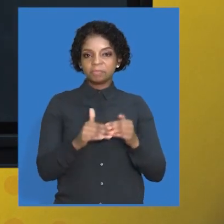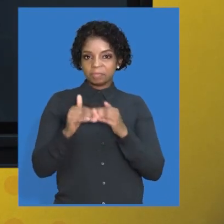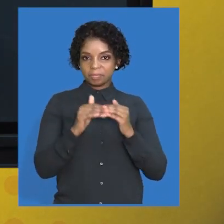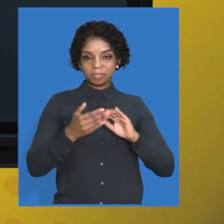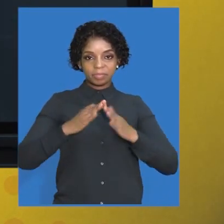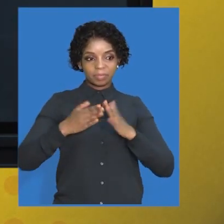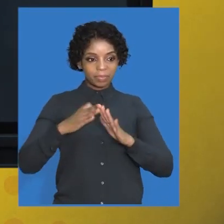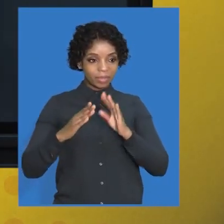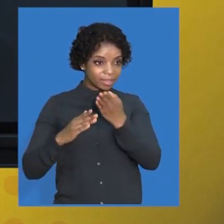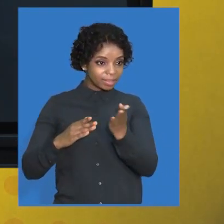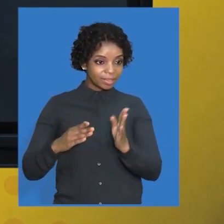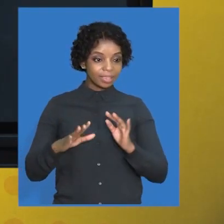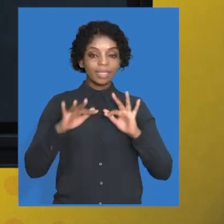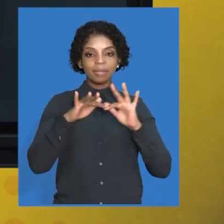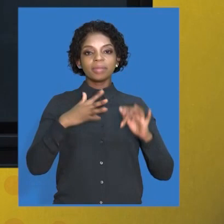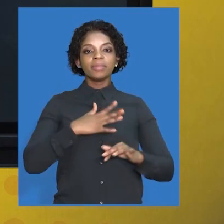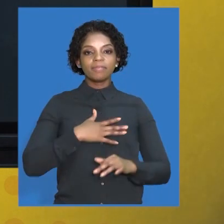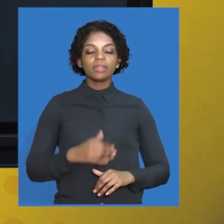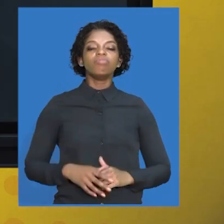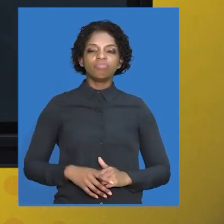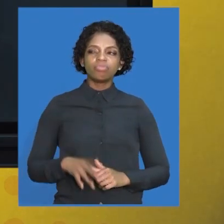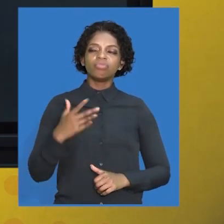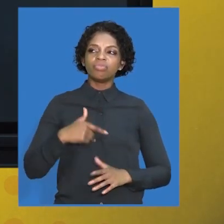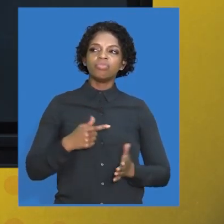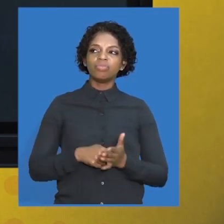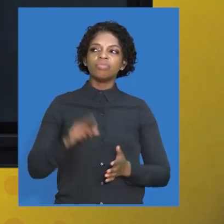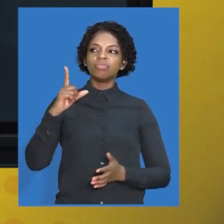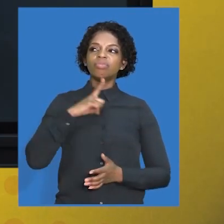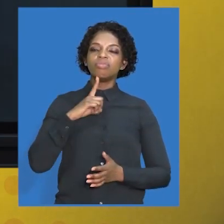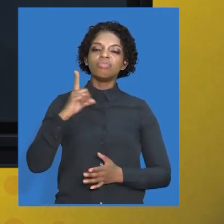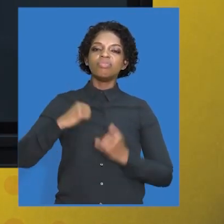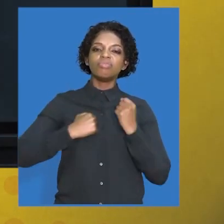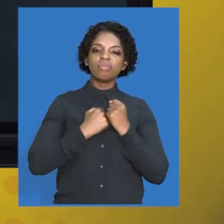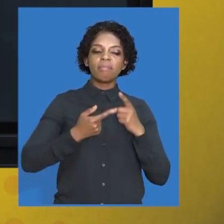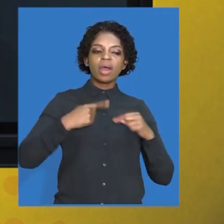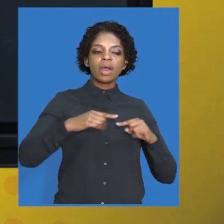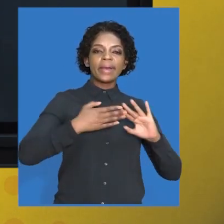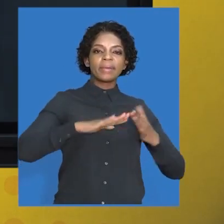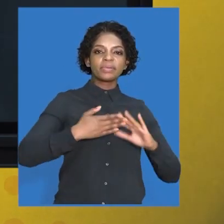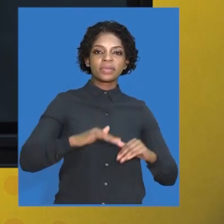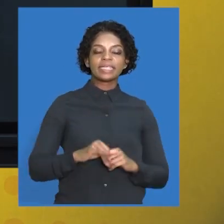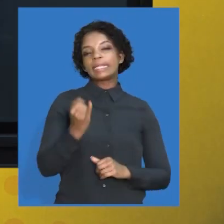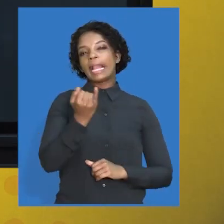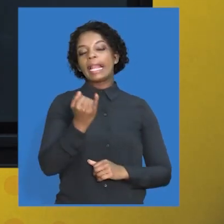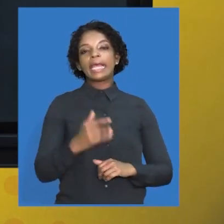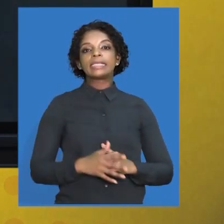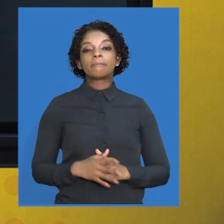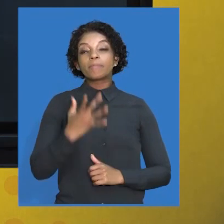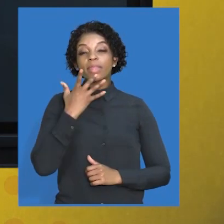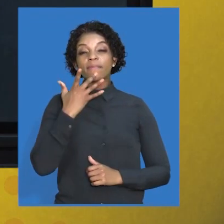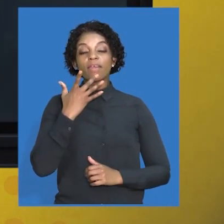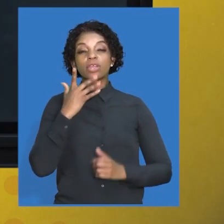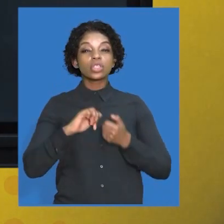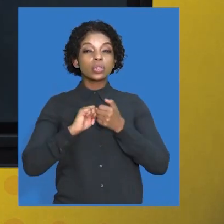go and support them because they actually look after the community. So think of maybe like your favorite sports team. If they're